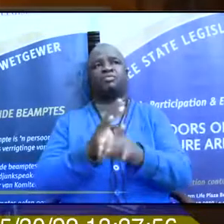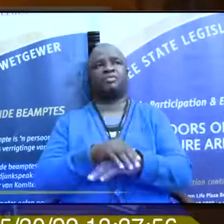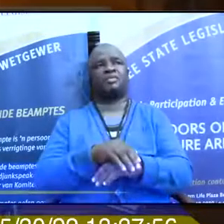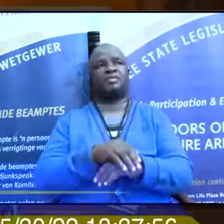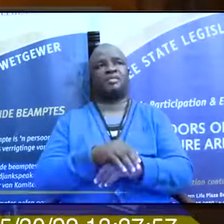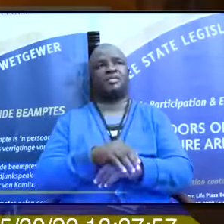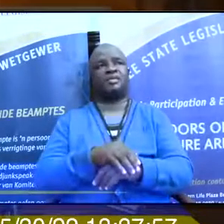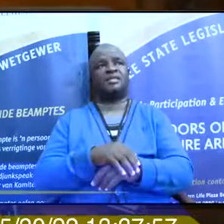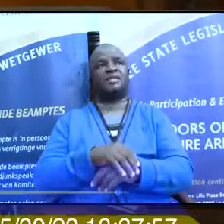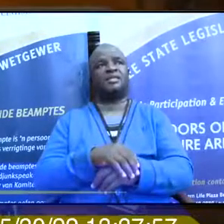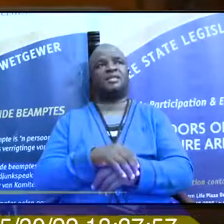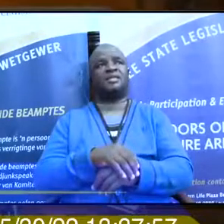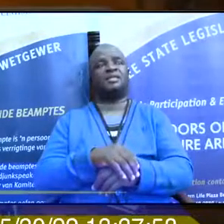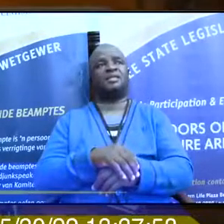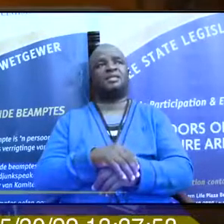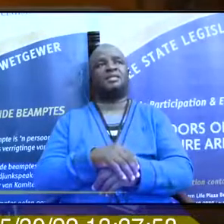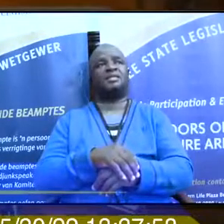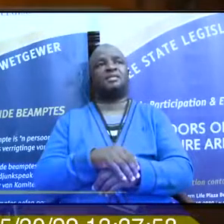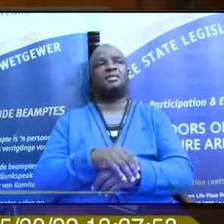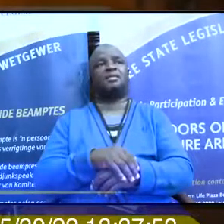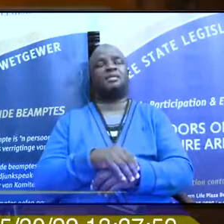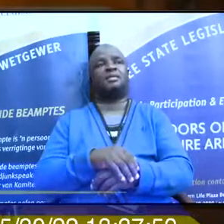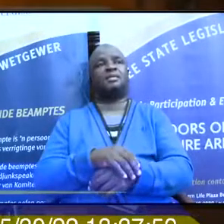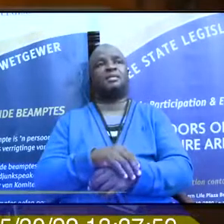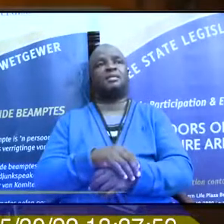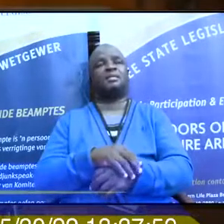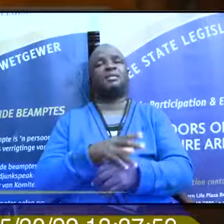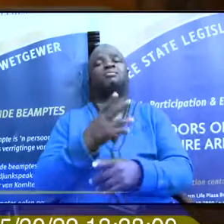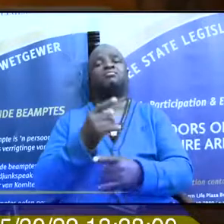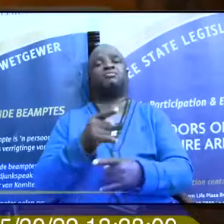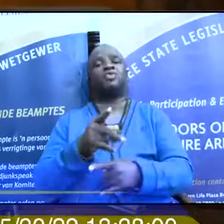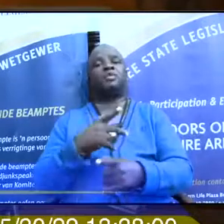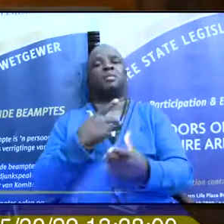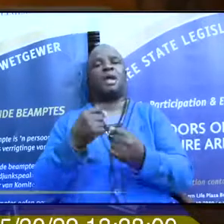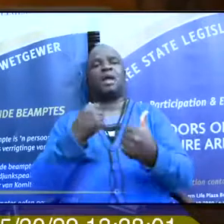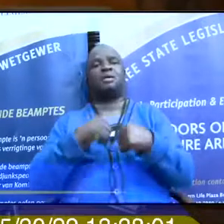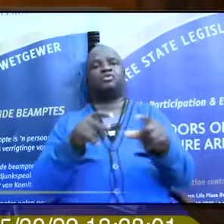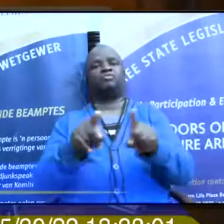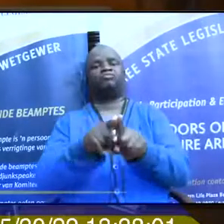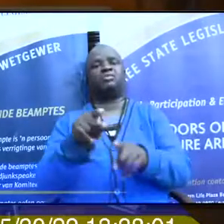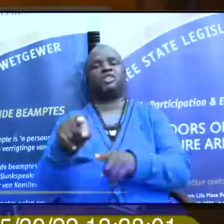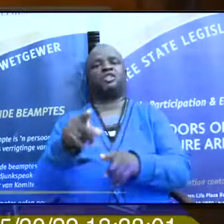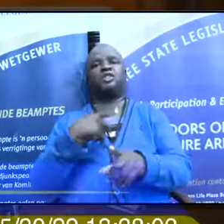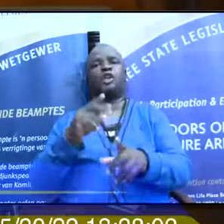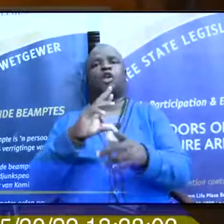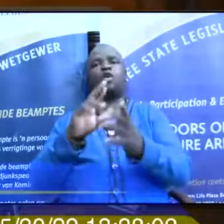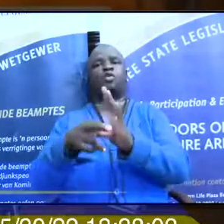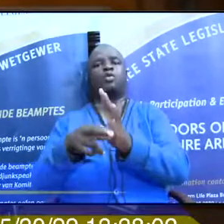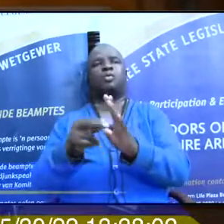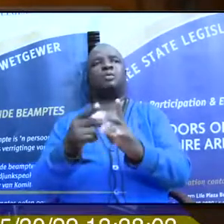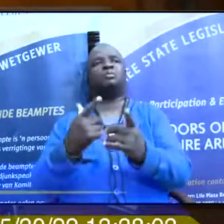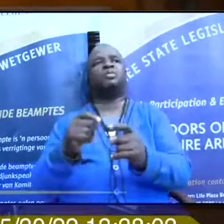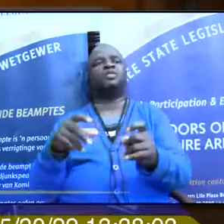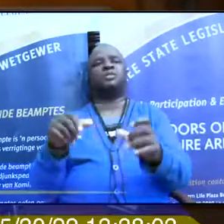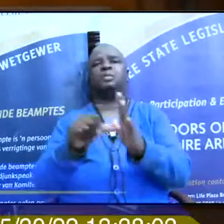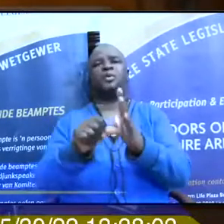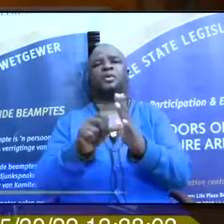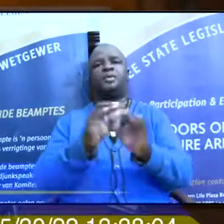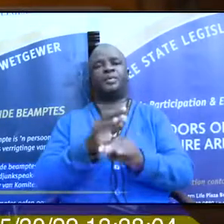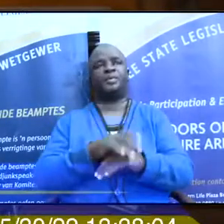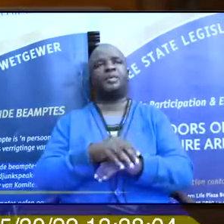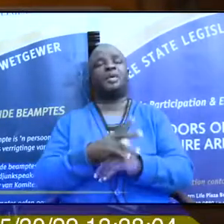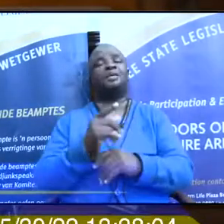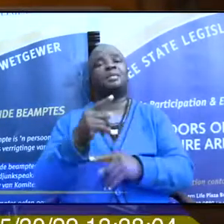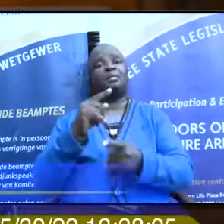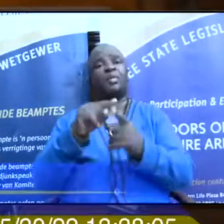yeah as if labor it's not an important player in this we are here we are here we are raising these things